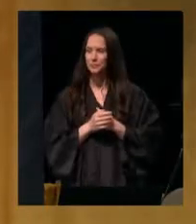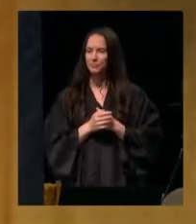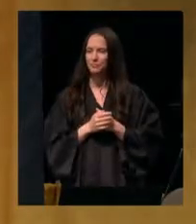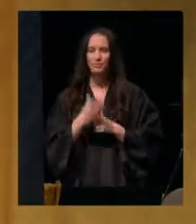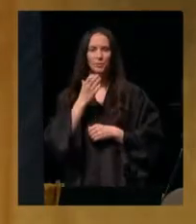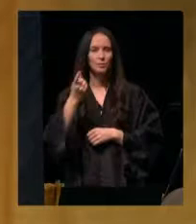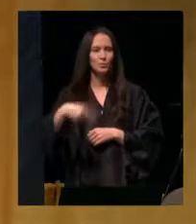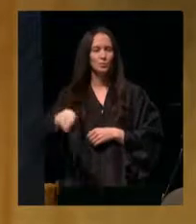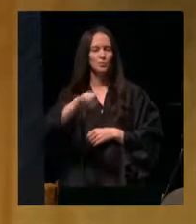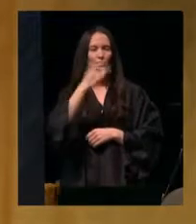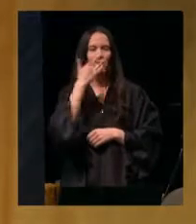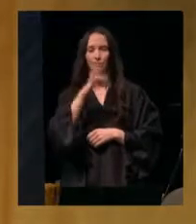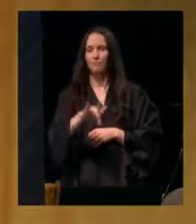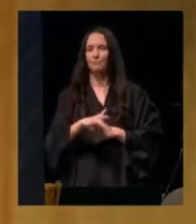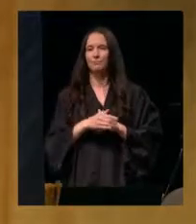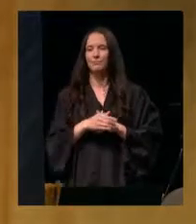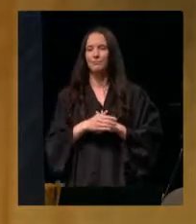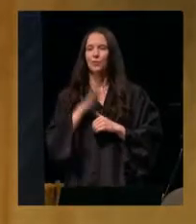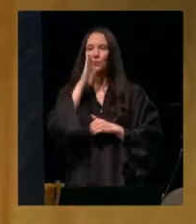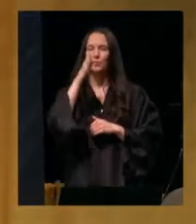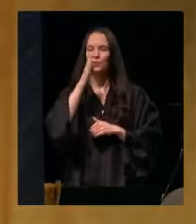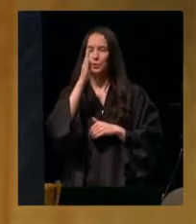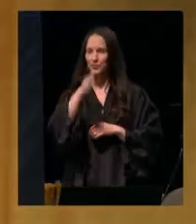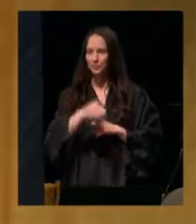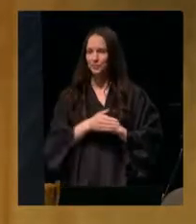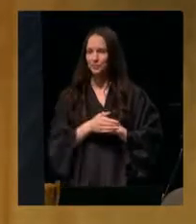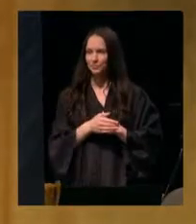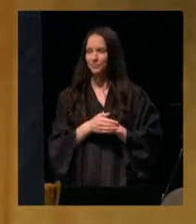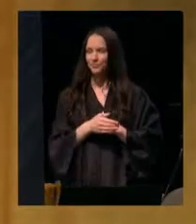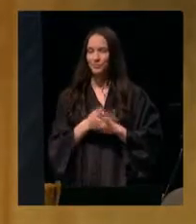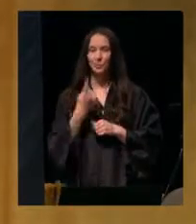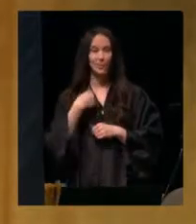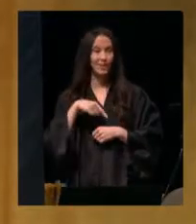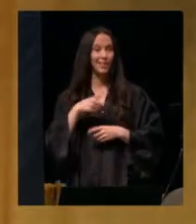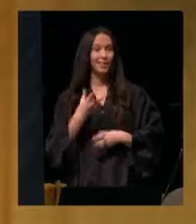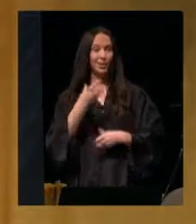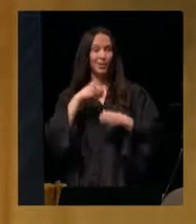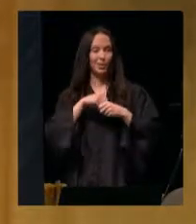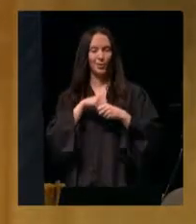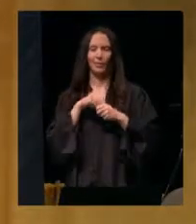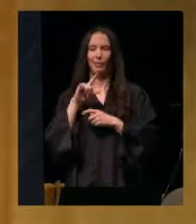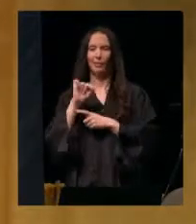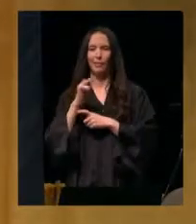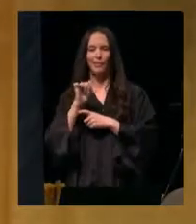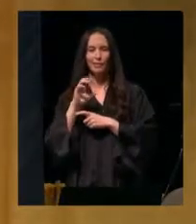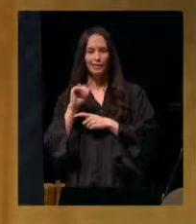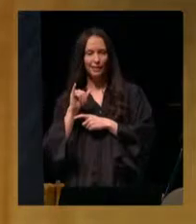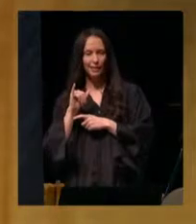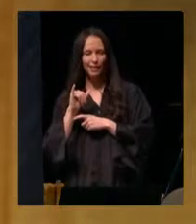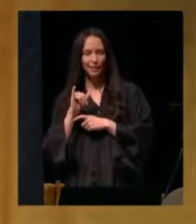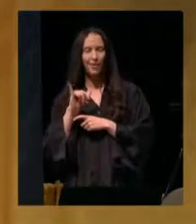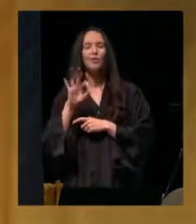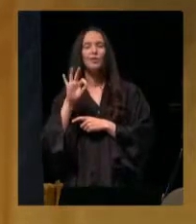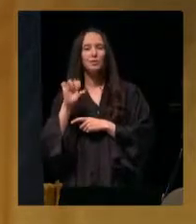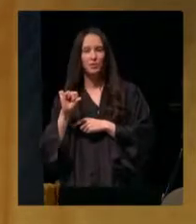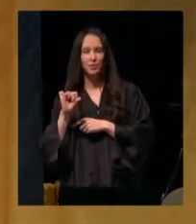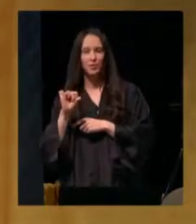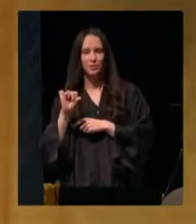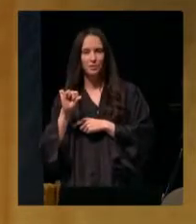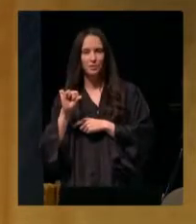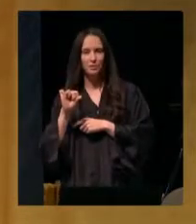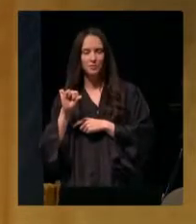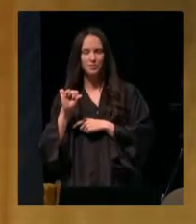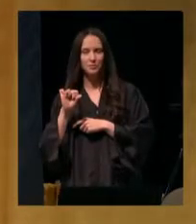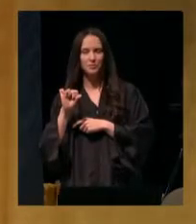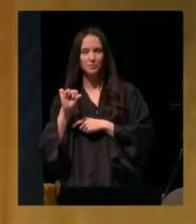wish you all luck in your future endeavors. We are now part of the legacy of Fargo South. I would like to ask the three